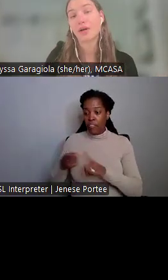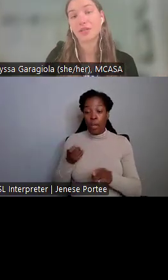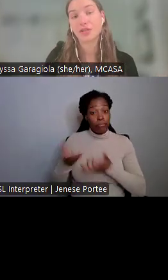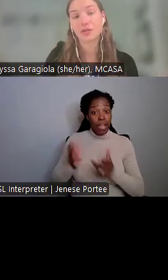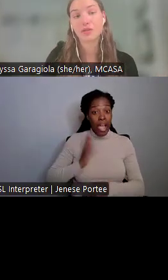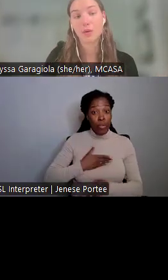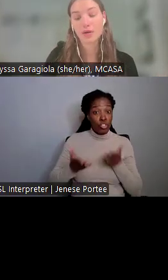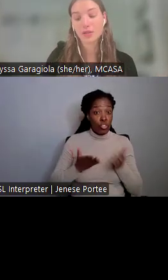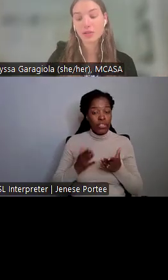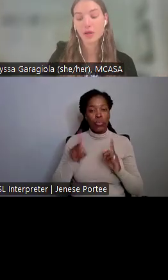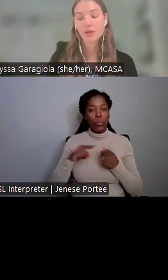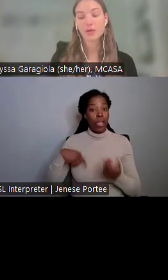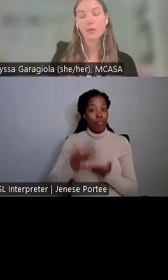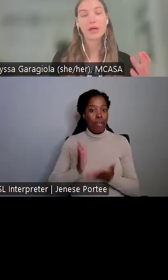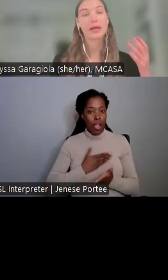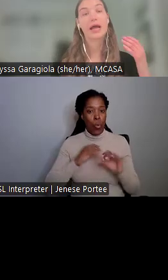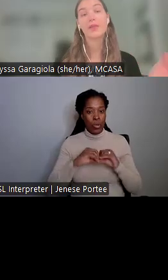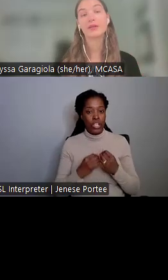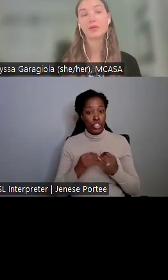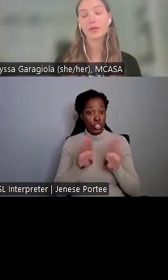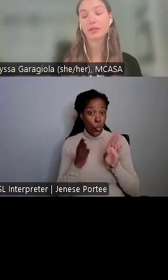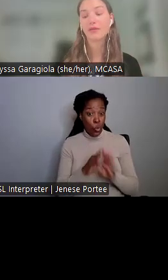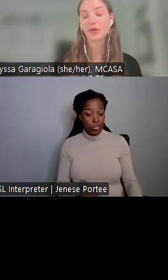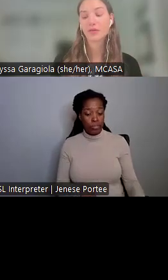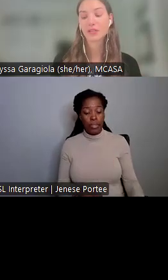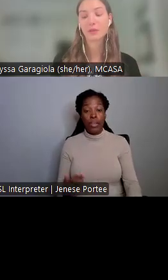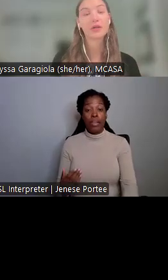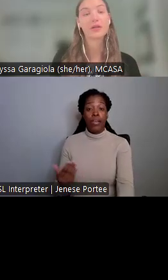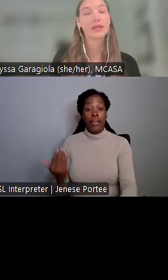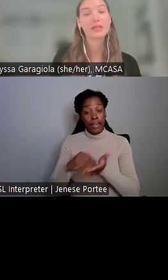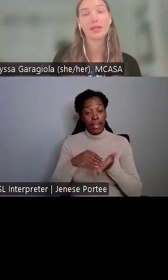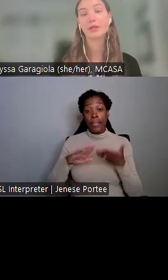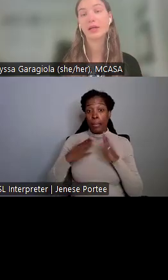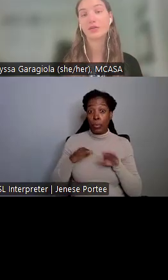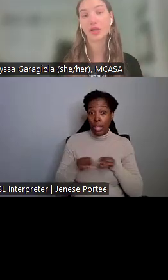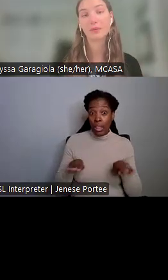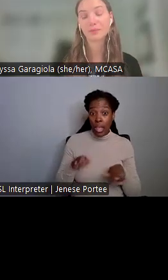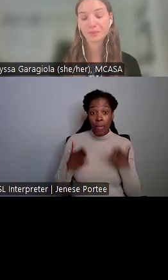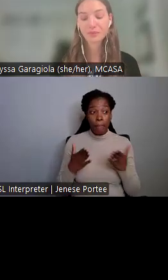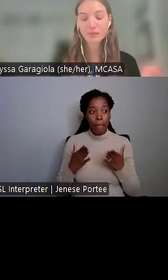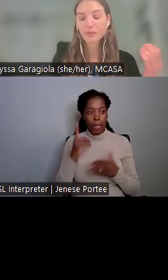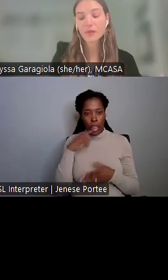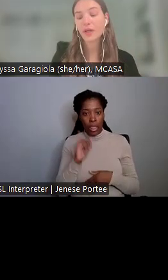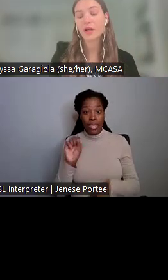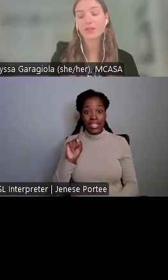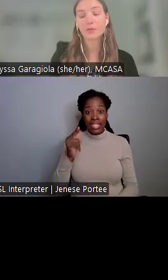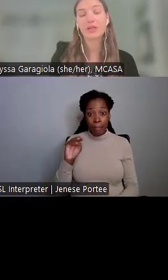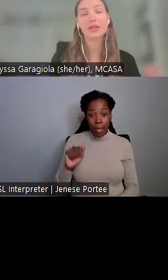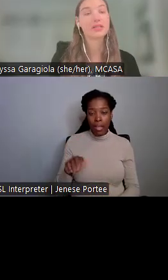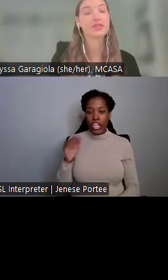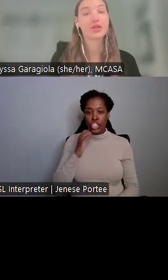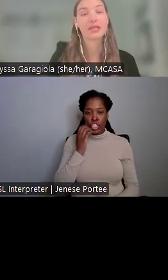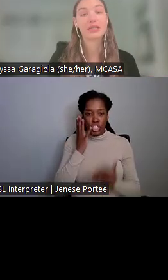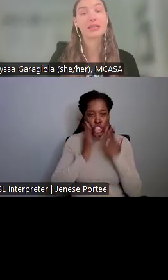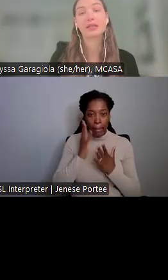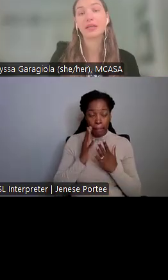arrive at our organization's doors. So again, at the community level, this may look like stigma and shame. It could also be